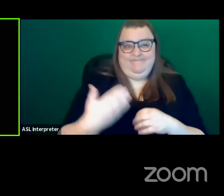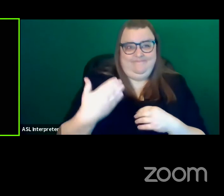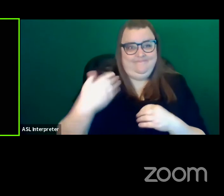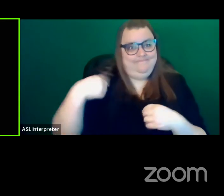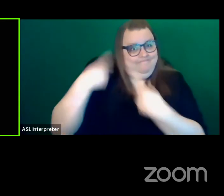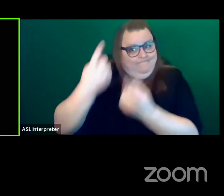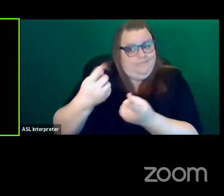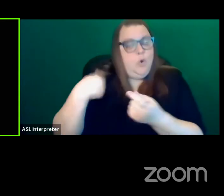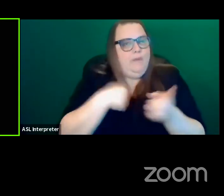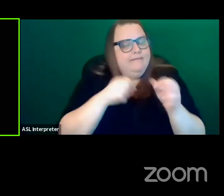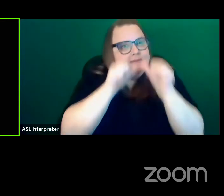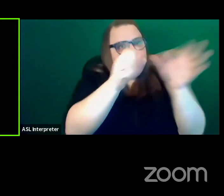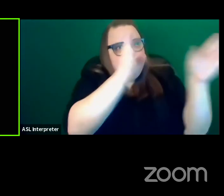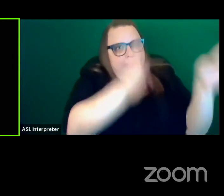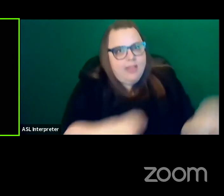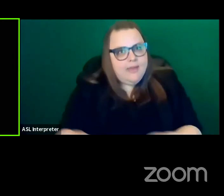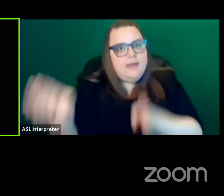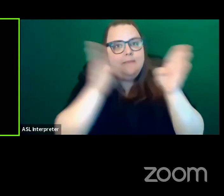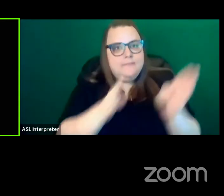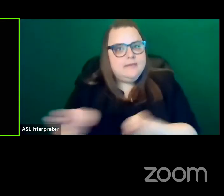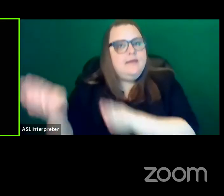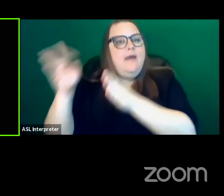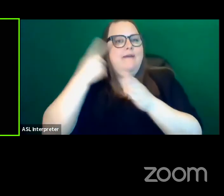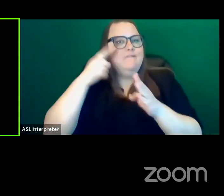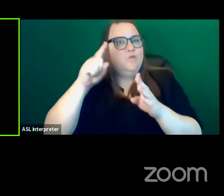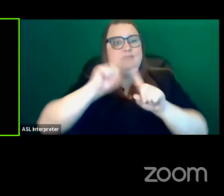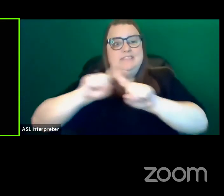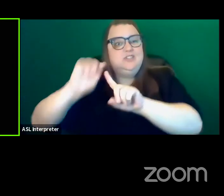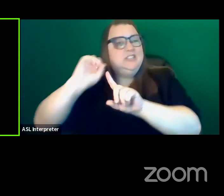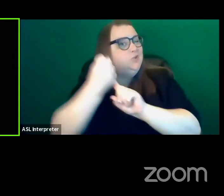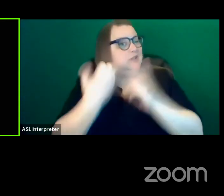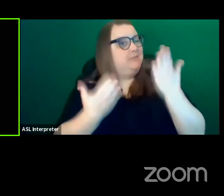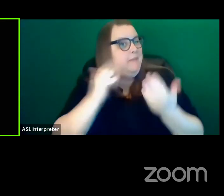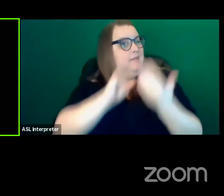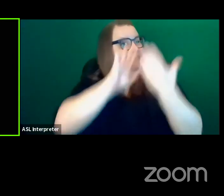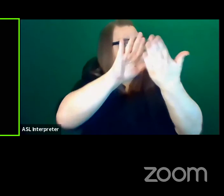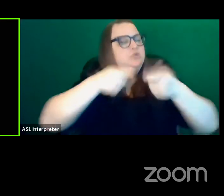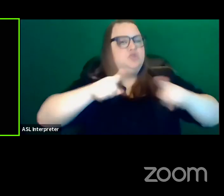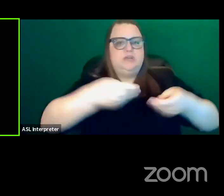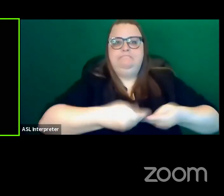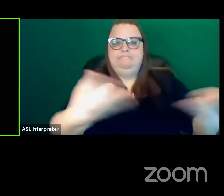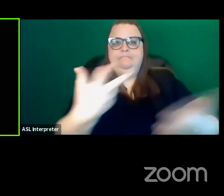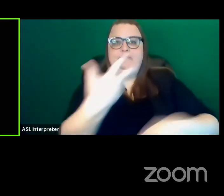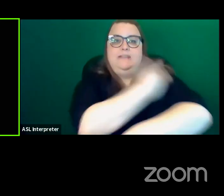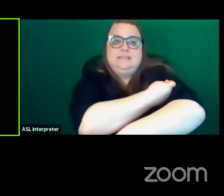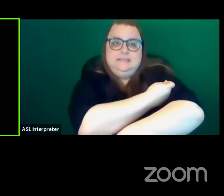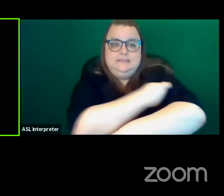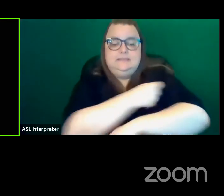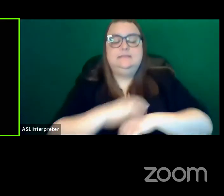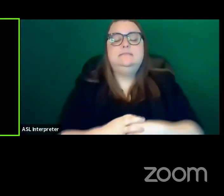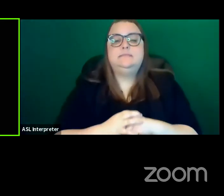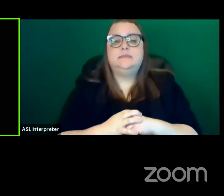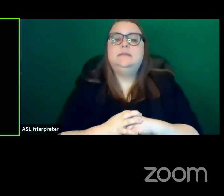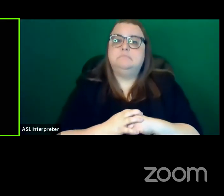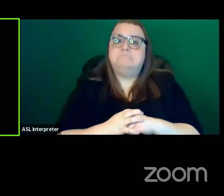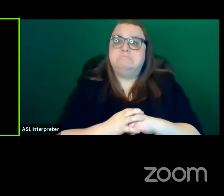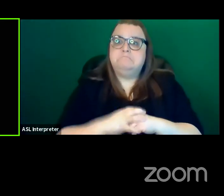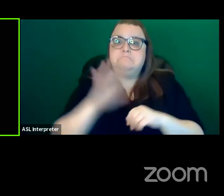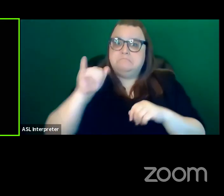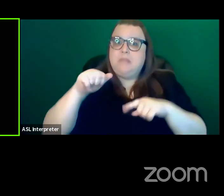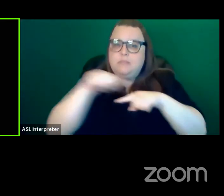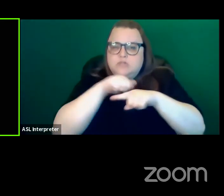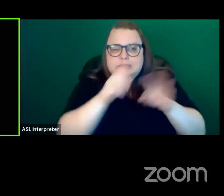our planning and preparation for scenarios we may encounter during the vaccine rollout. From these exercises, we have